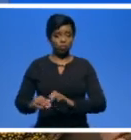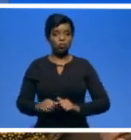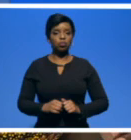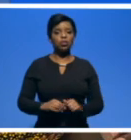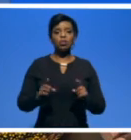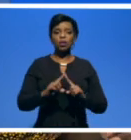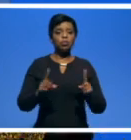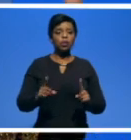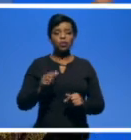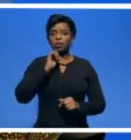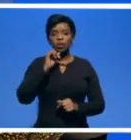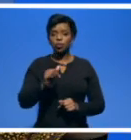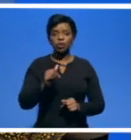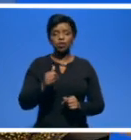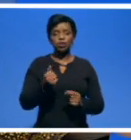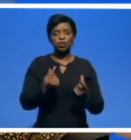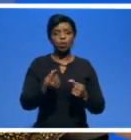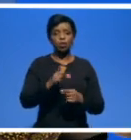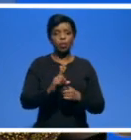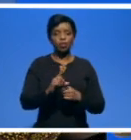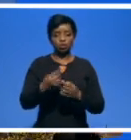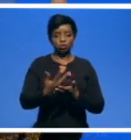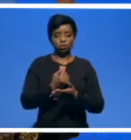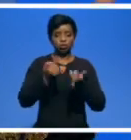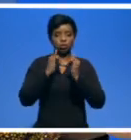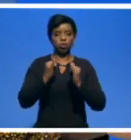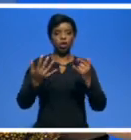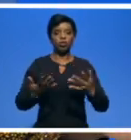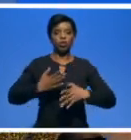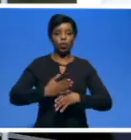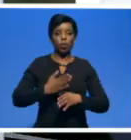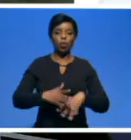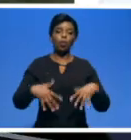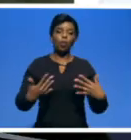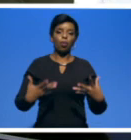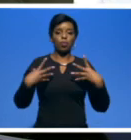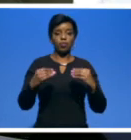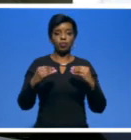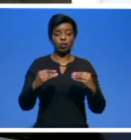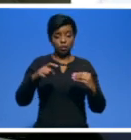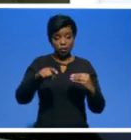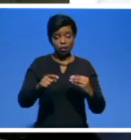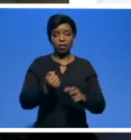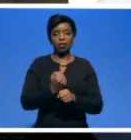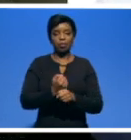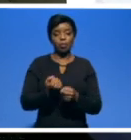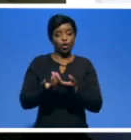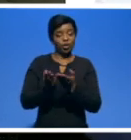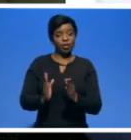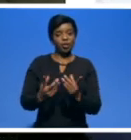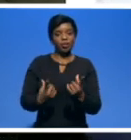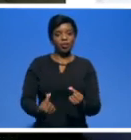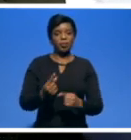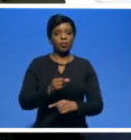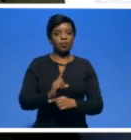sanke karolo ka go sebetsa kapa ka gona go ba le dikgwebo tseo e leng gore di tla ba etsa gore ba kene go tsa